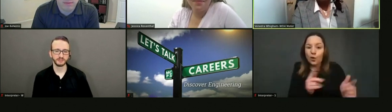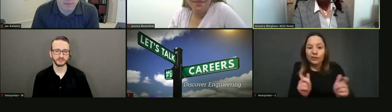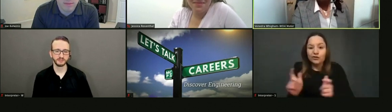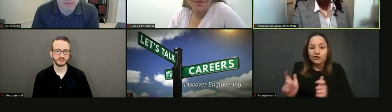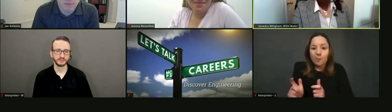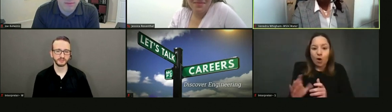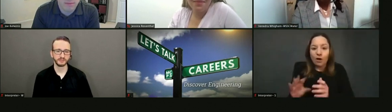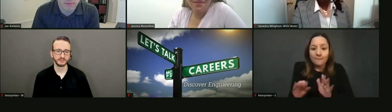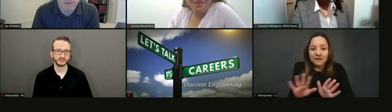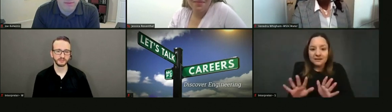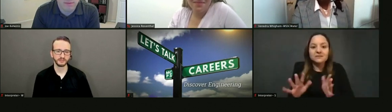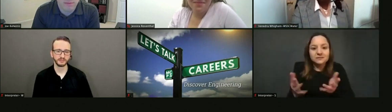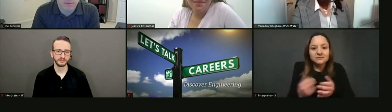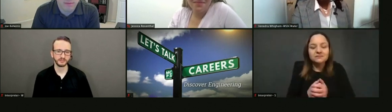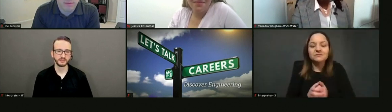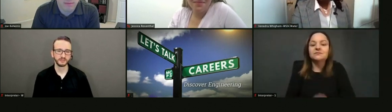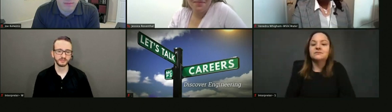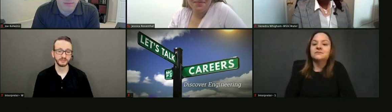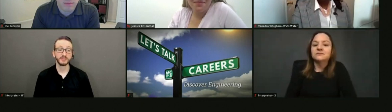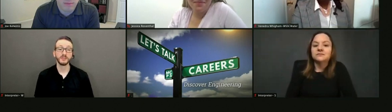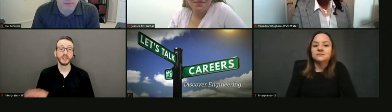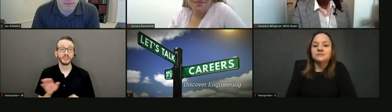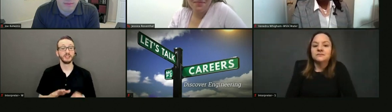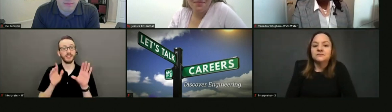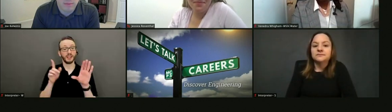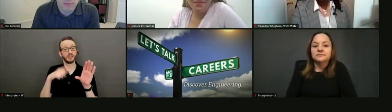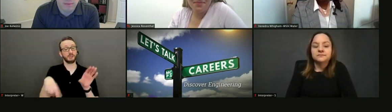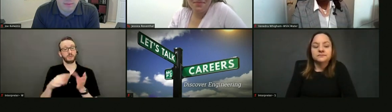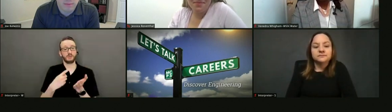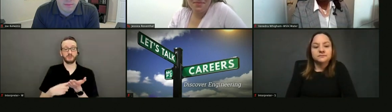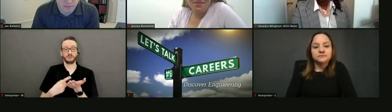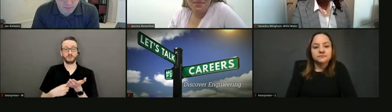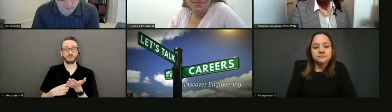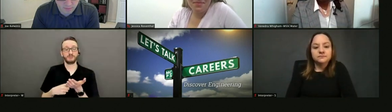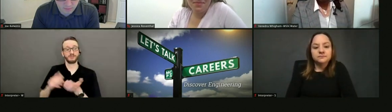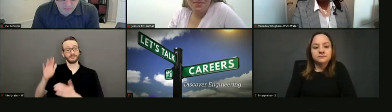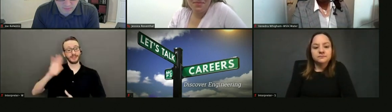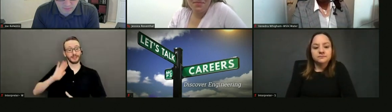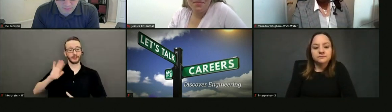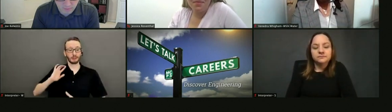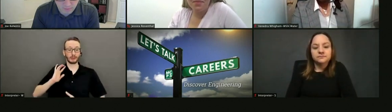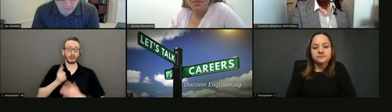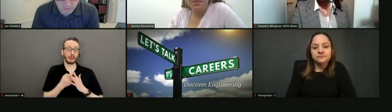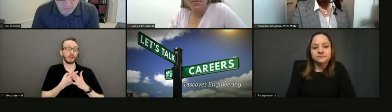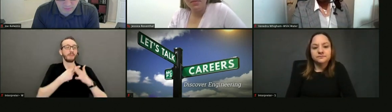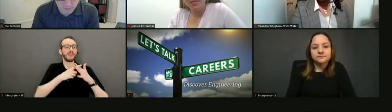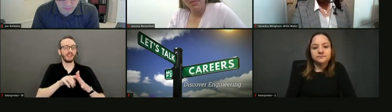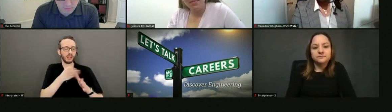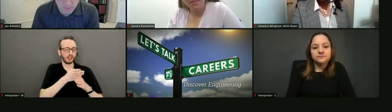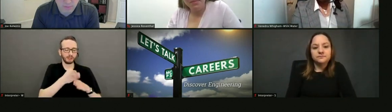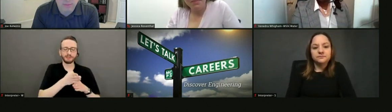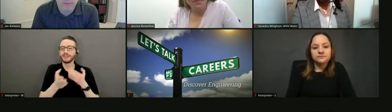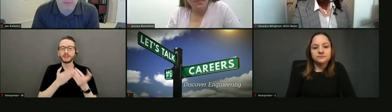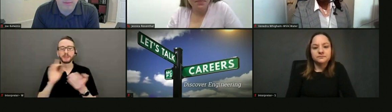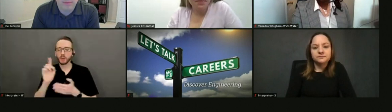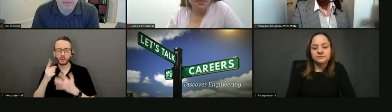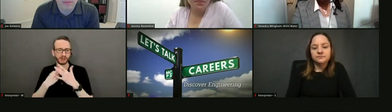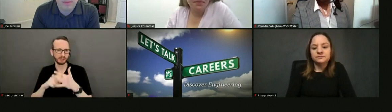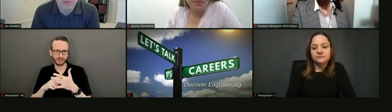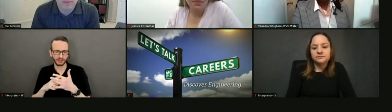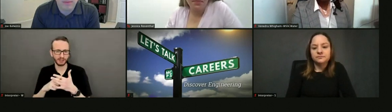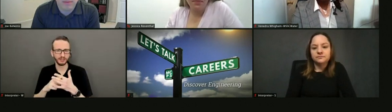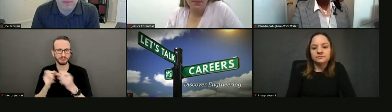companies. And it's, you know, awesome that you guys are talking about, you know, those beginnings and regardless of where you start off. And a lot of students